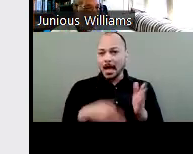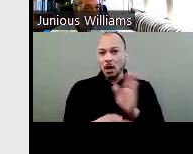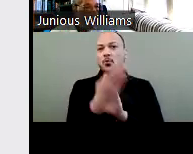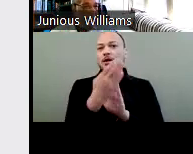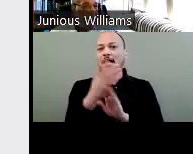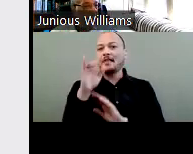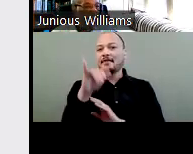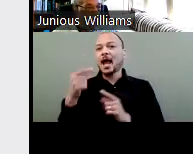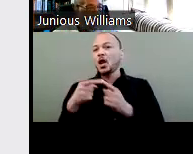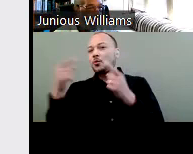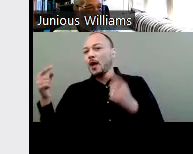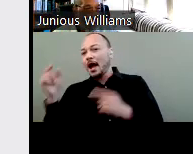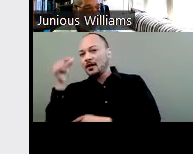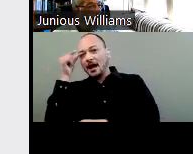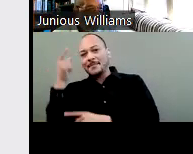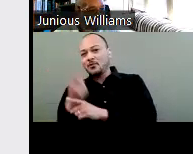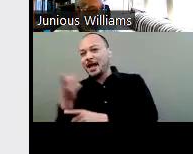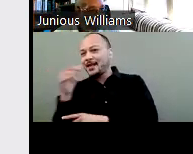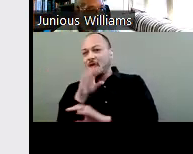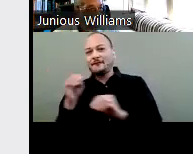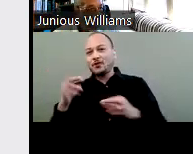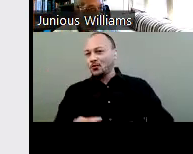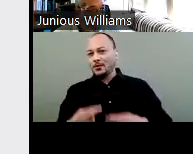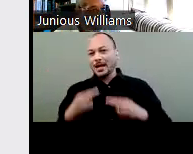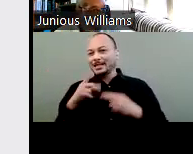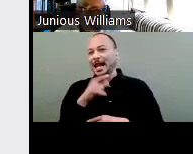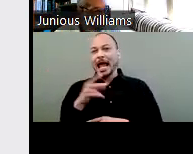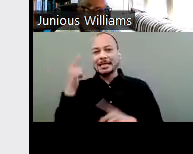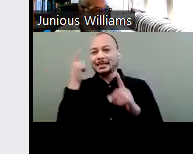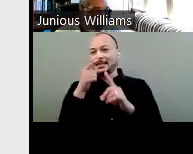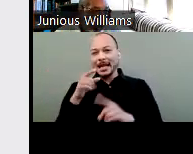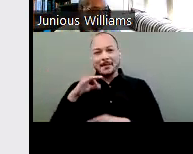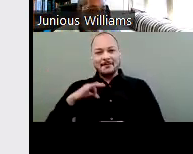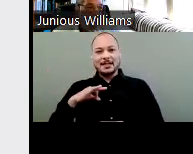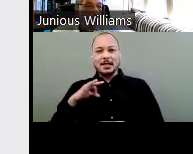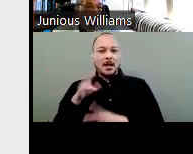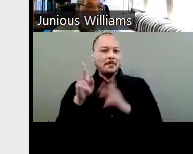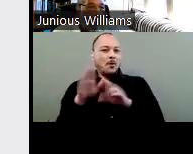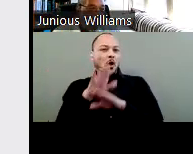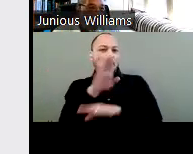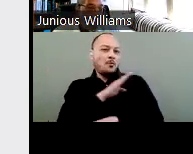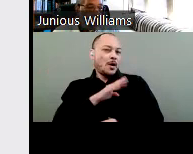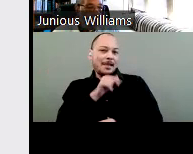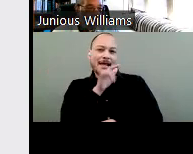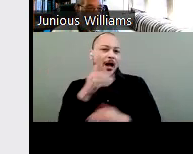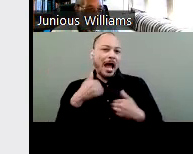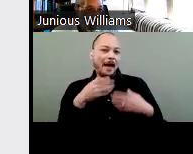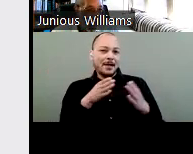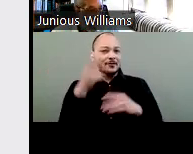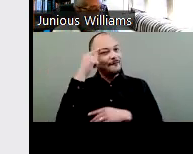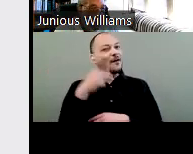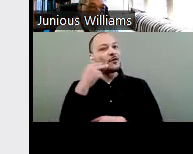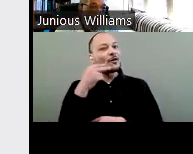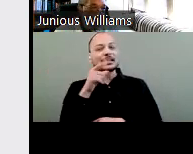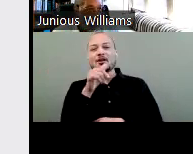rival government, right? They don't have residents and intended beneficiaries on their board. They don't have mechanisms for voice.